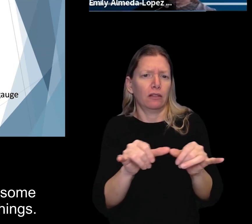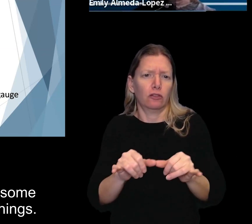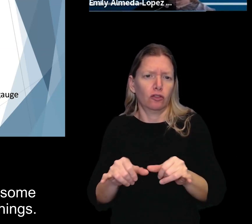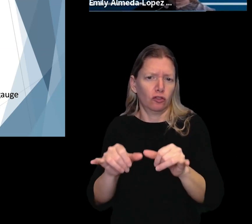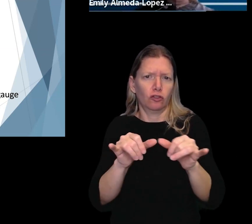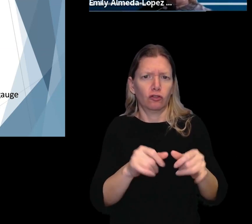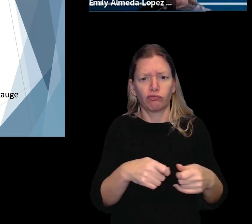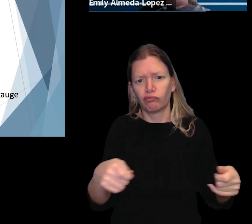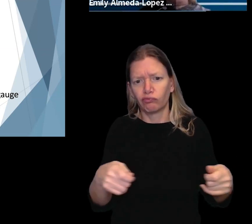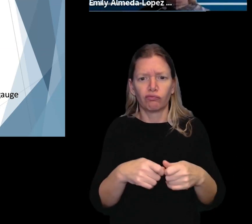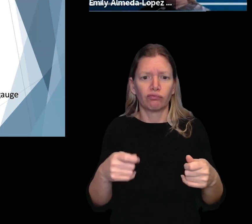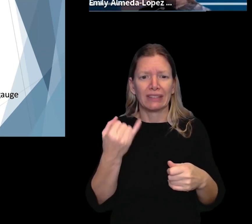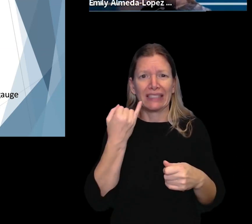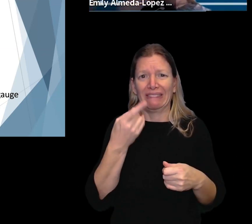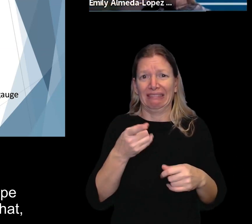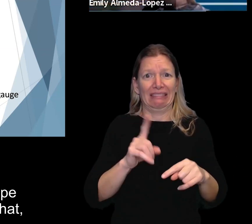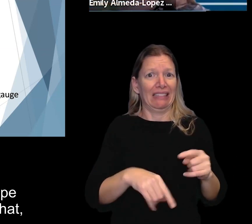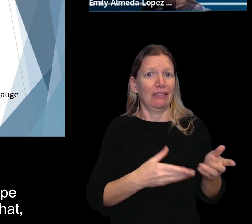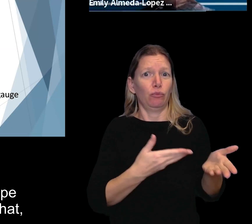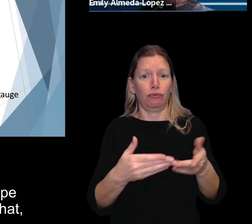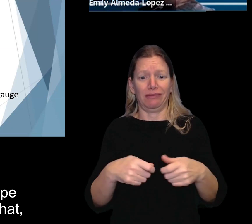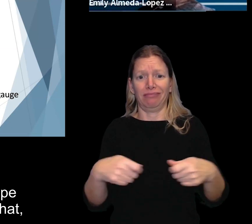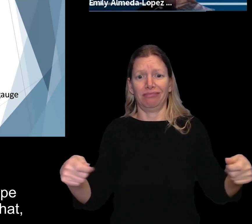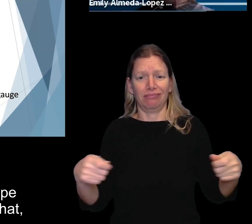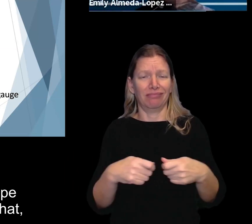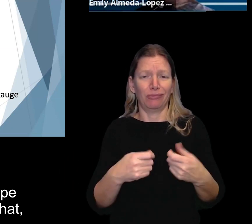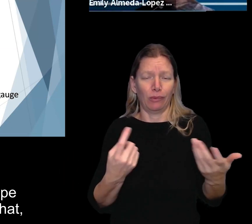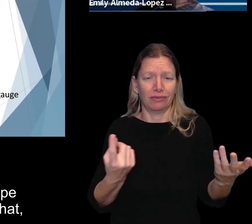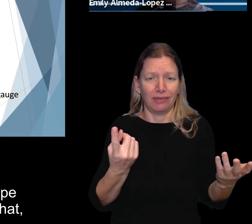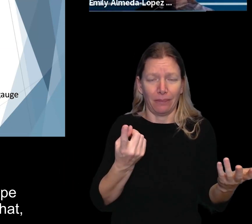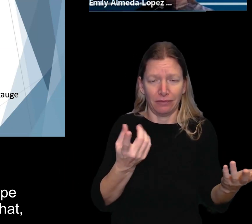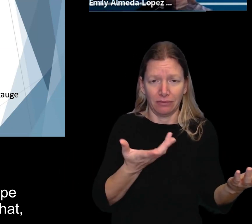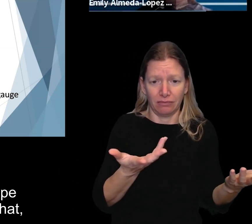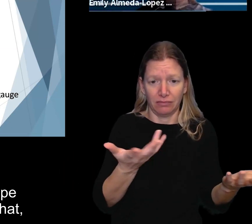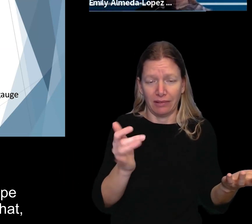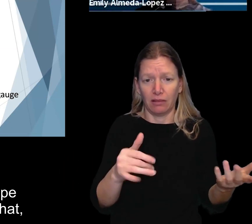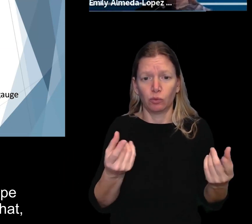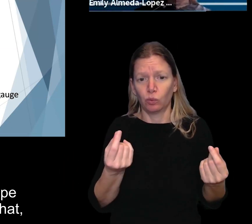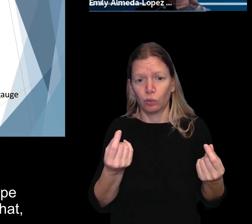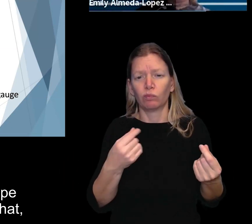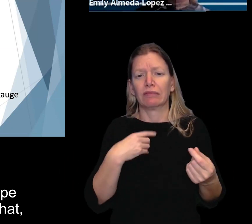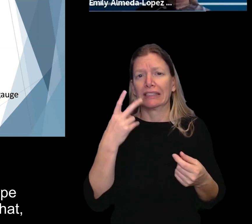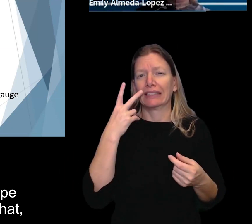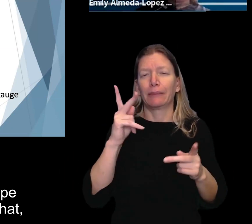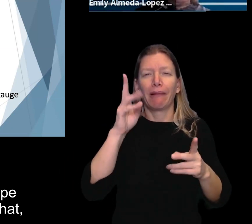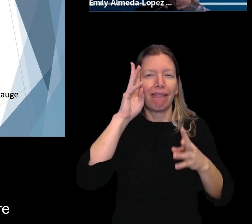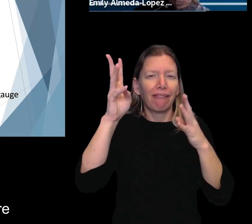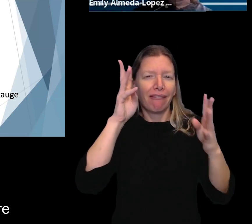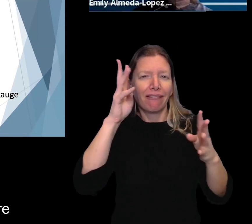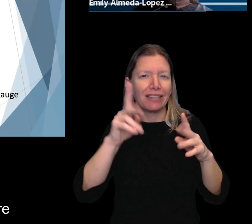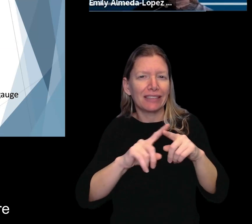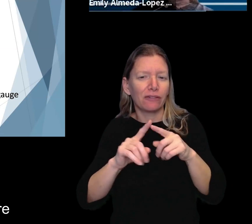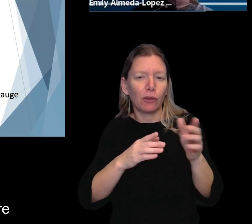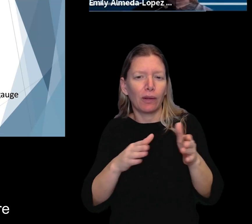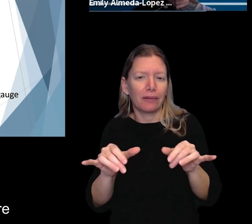measure things. Um, if you really can't bring a tape measure or like a or something like that, I